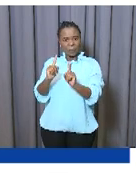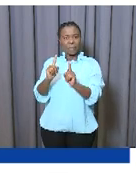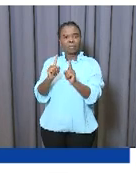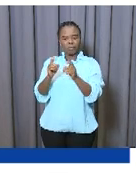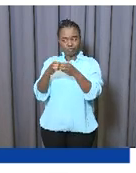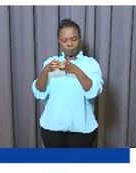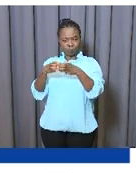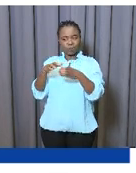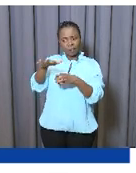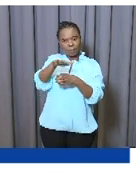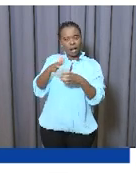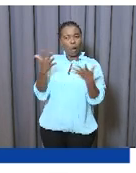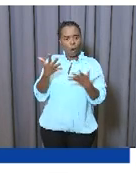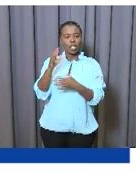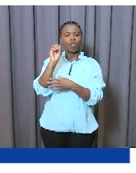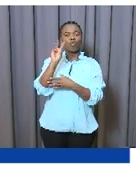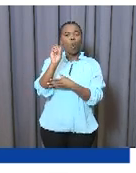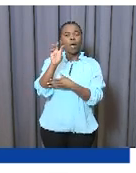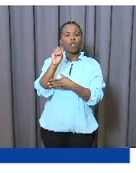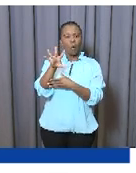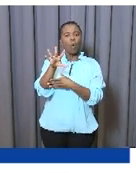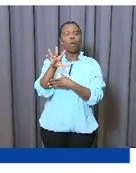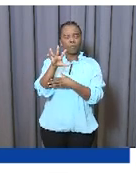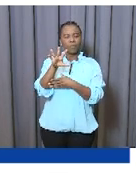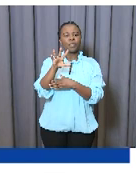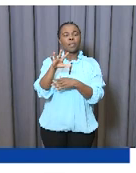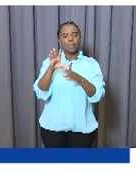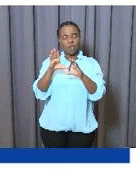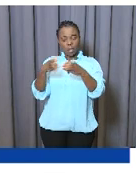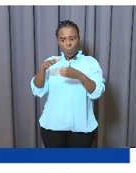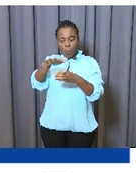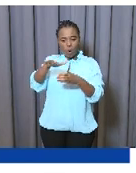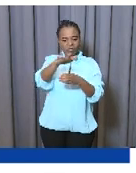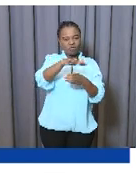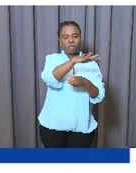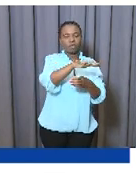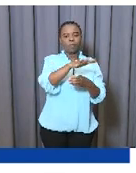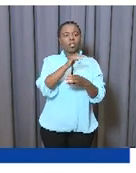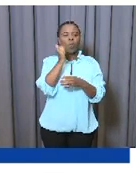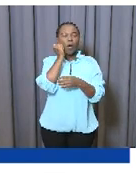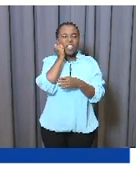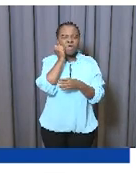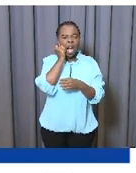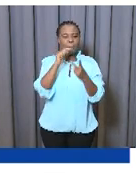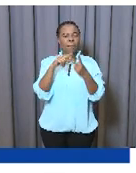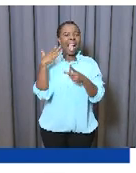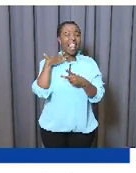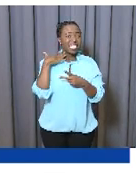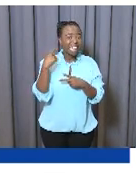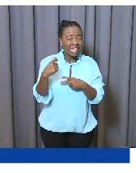of Soweto, and there are specific wards in Soweto, Orange Farm, Alexandra,